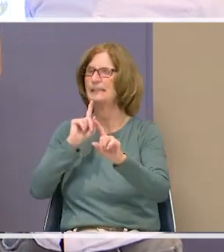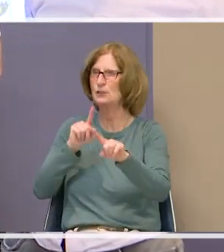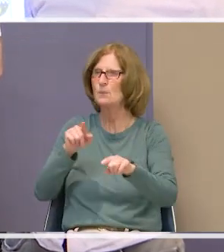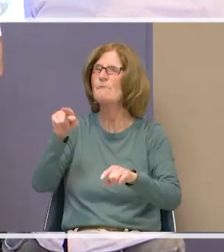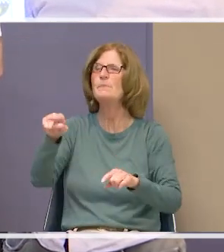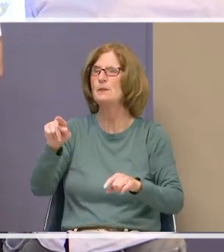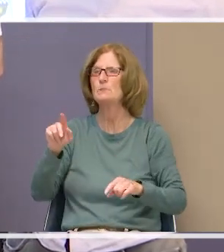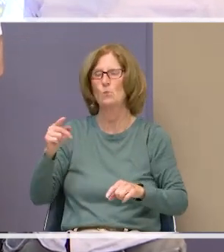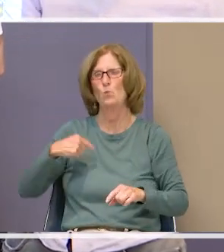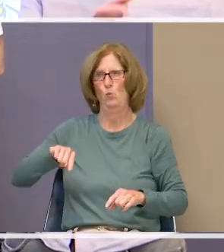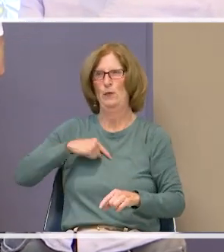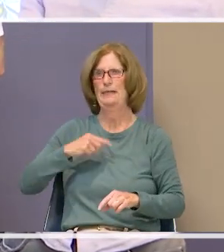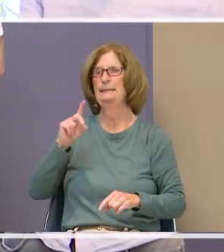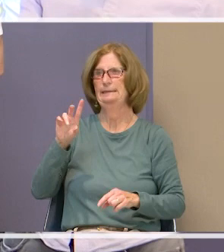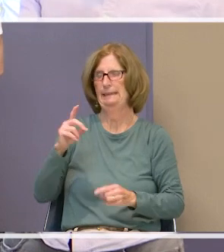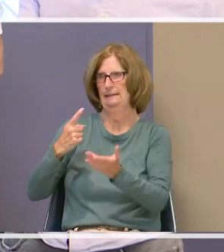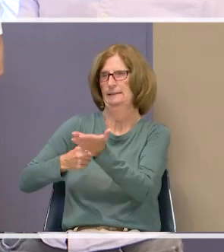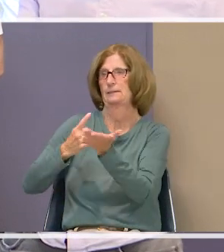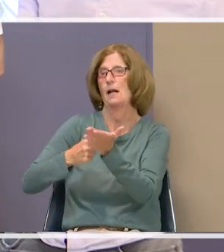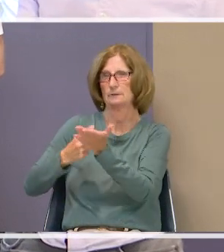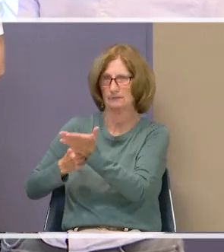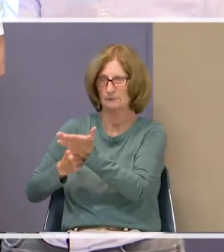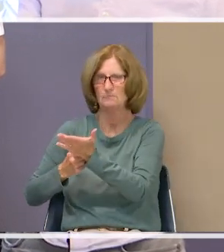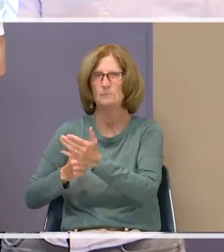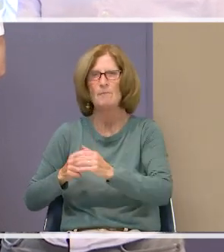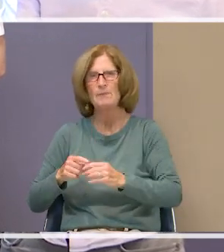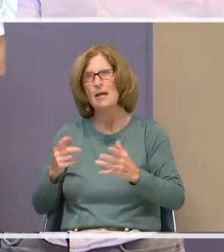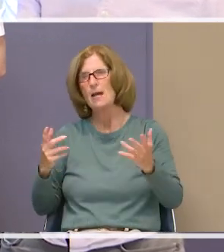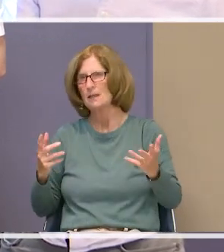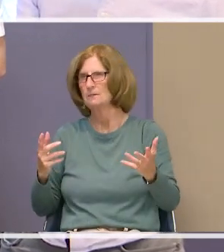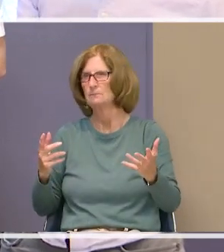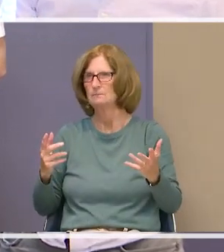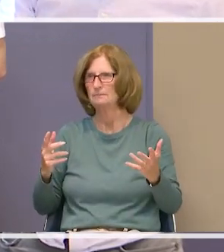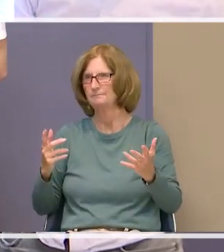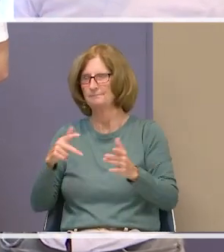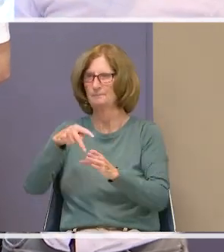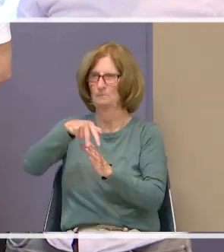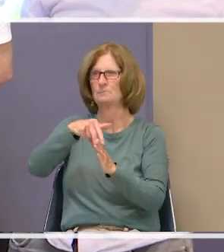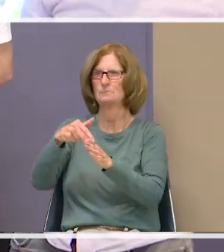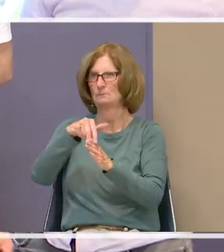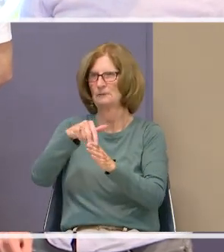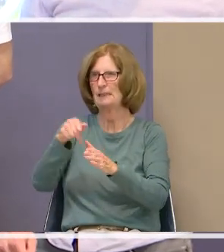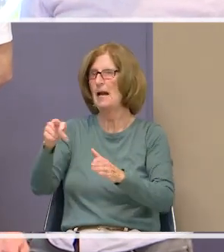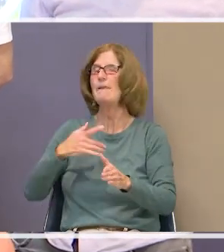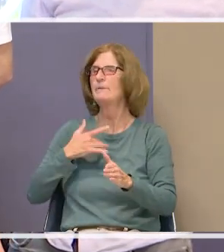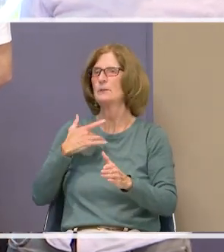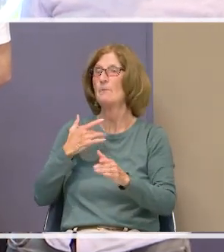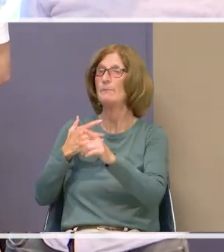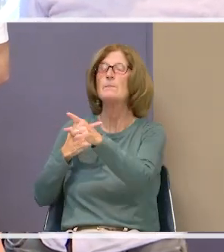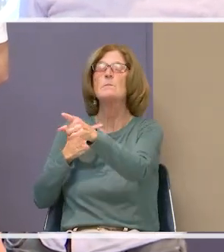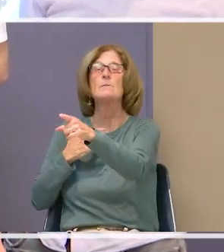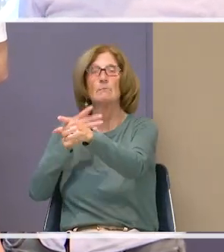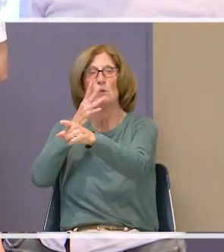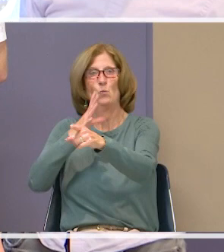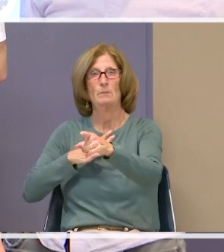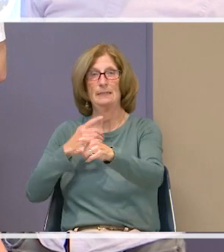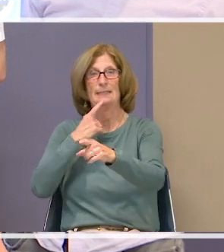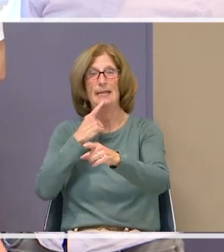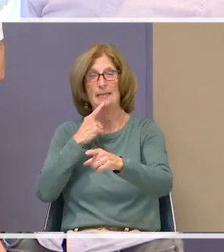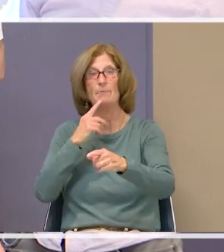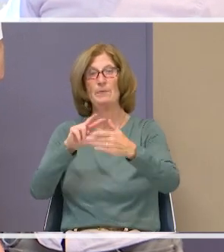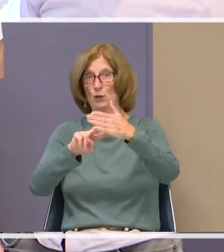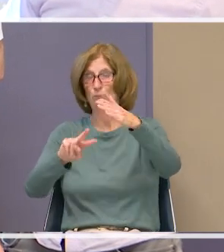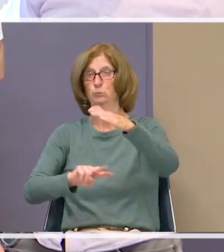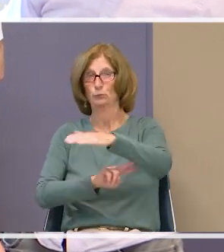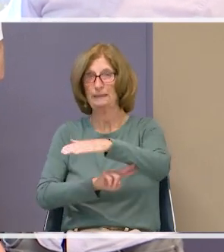did discuss that briefly with John. I'm leaning towards doing that. Because when the bridge was gone, we all got used